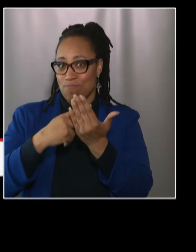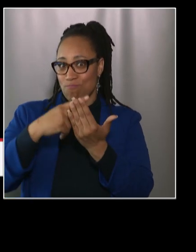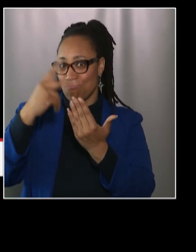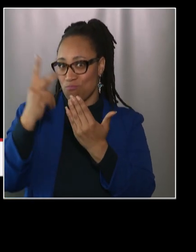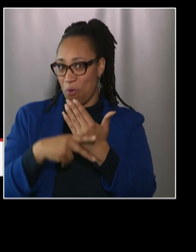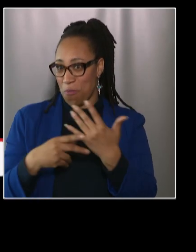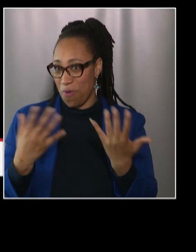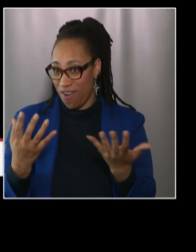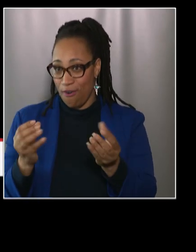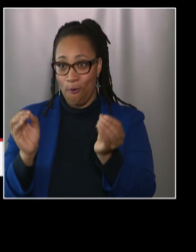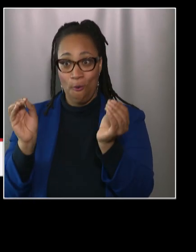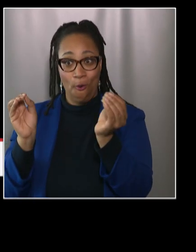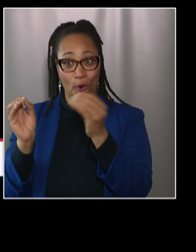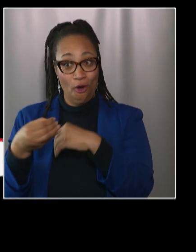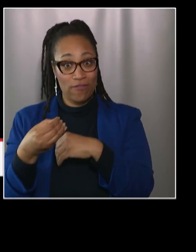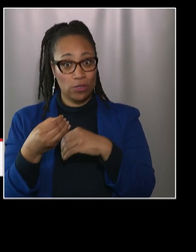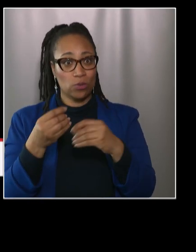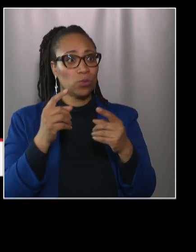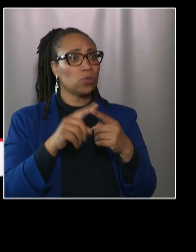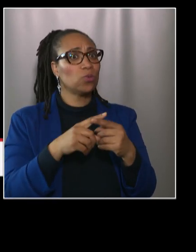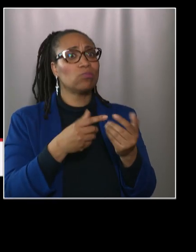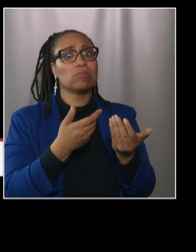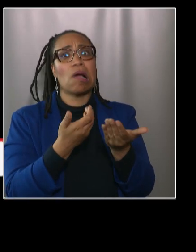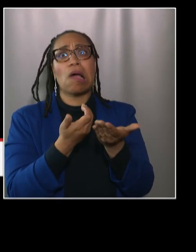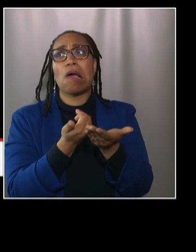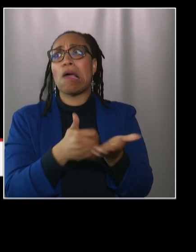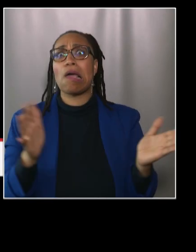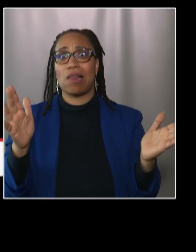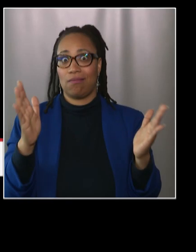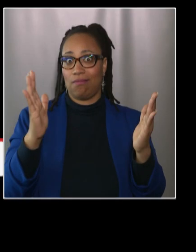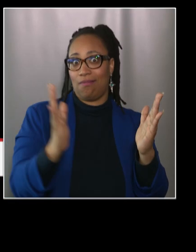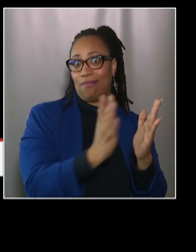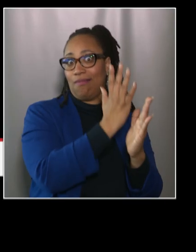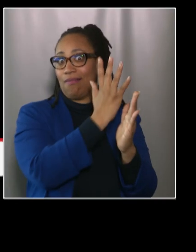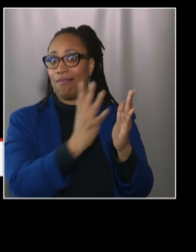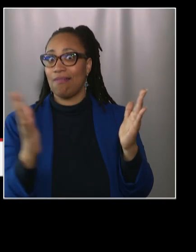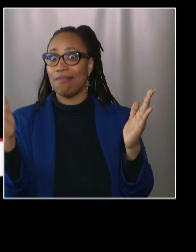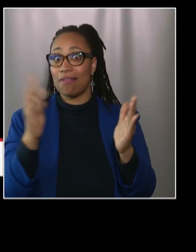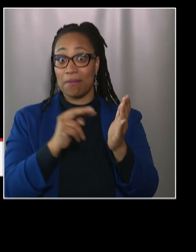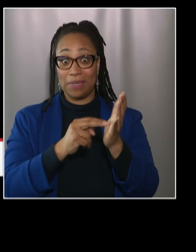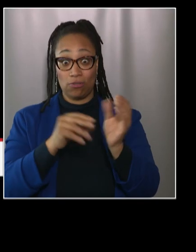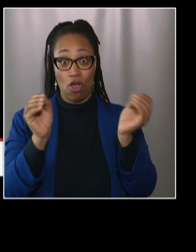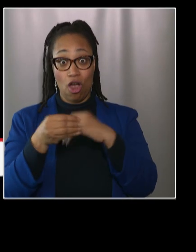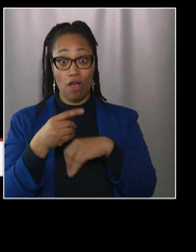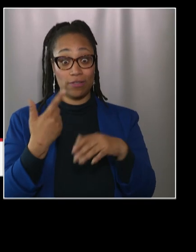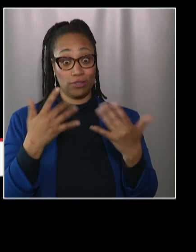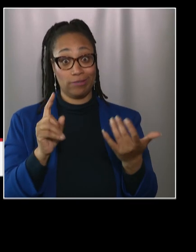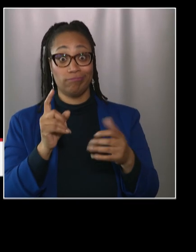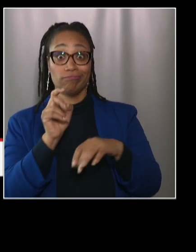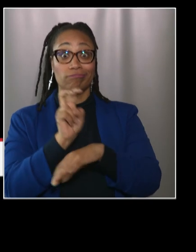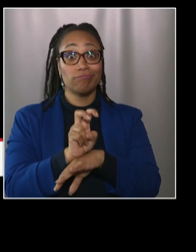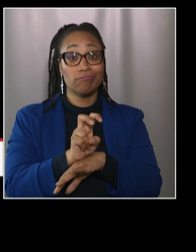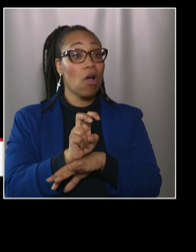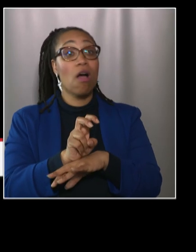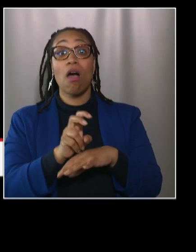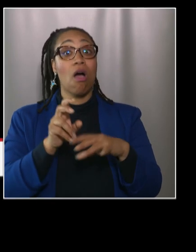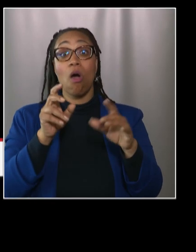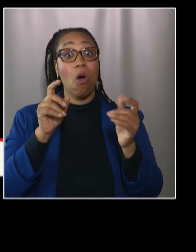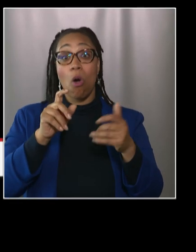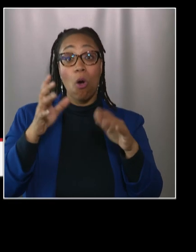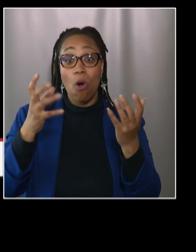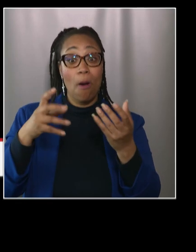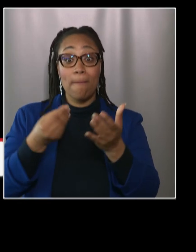real property tax freeze for office to residential conversions in downtown DC. So